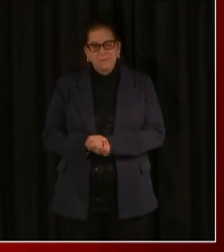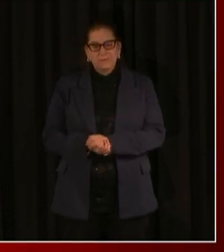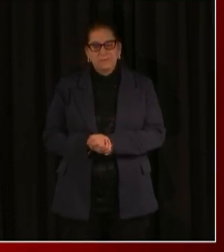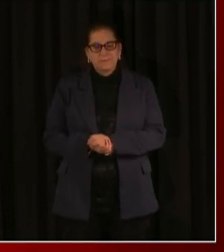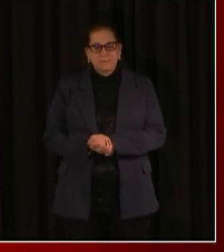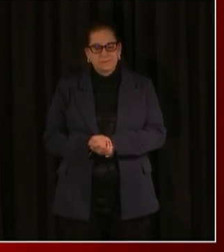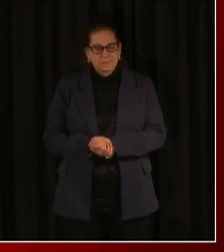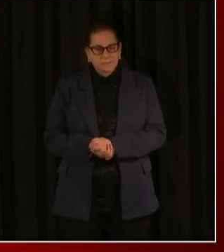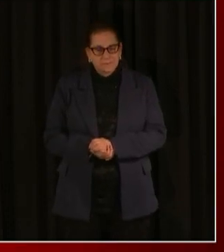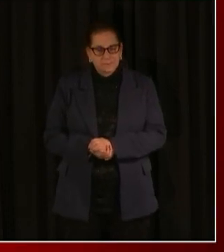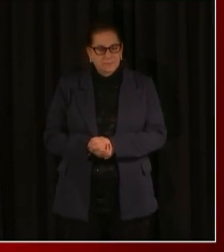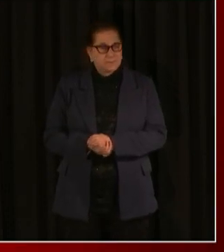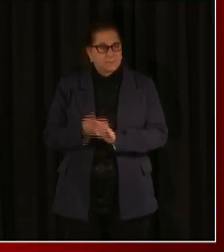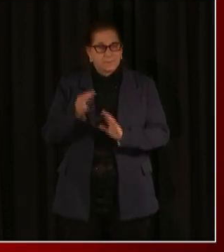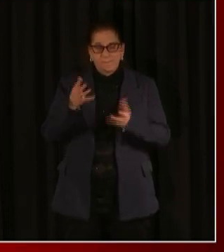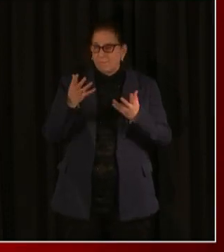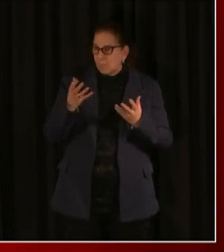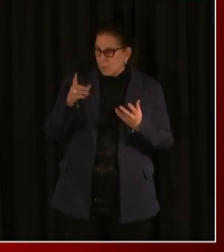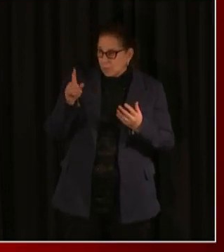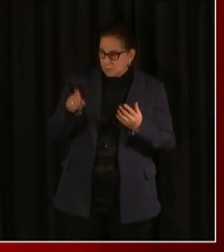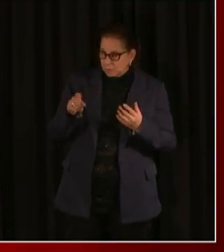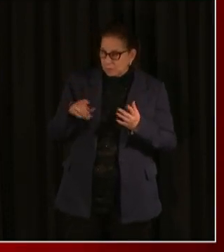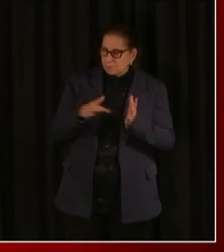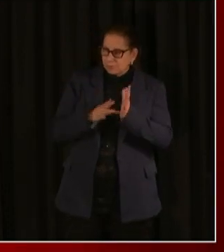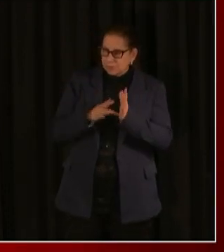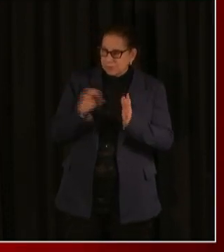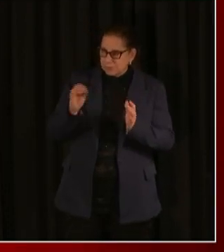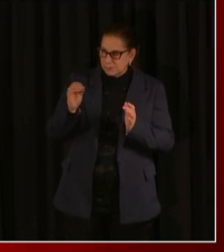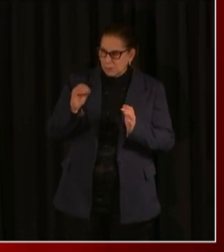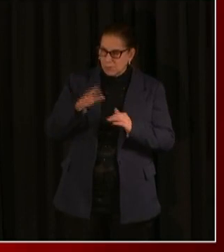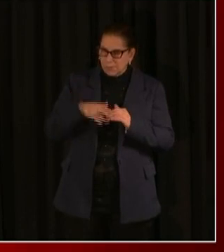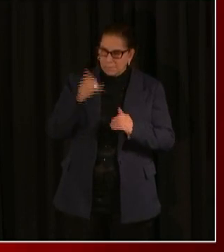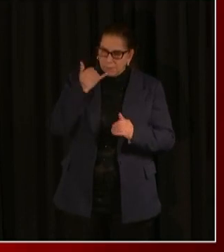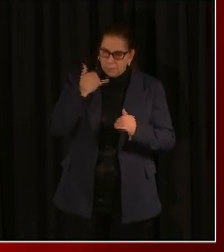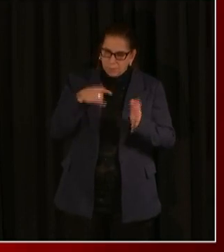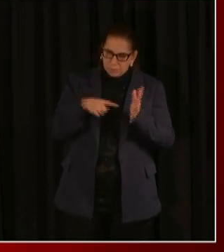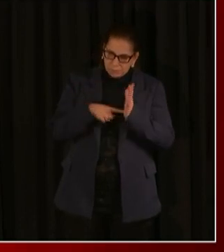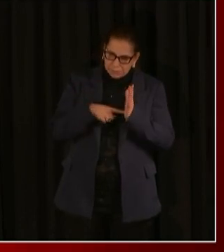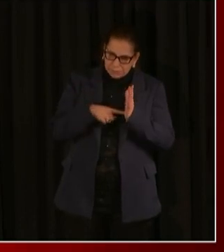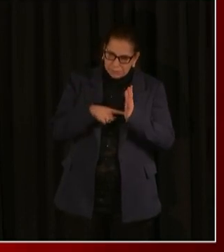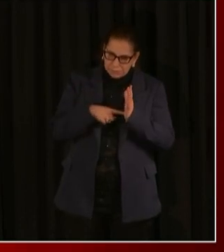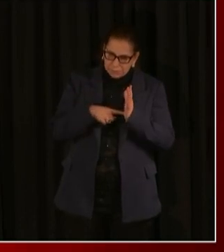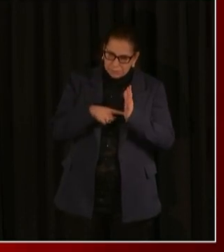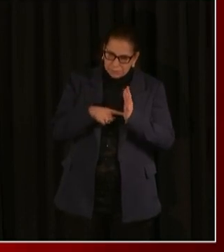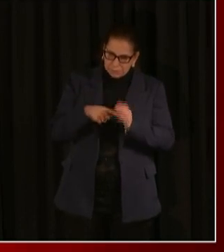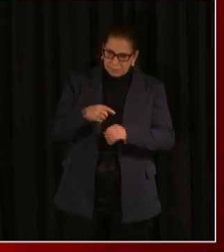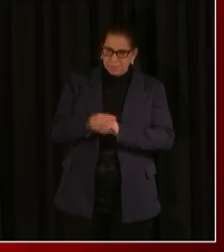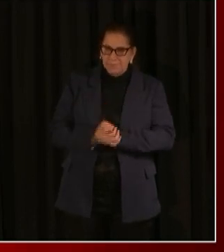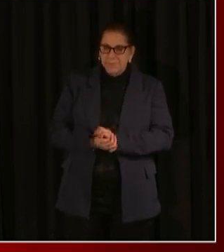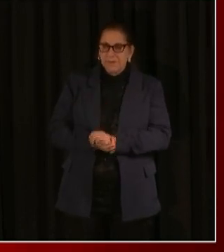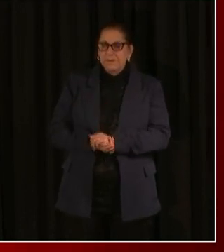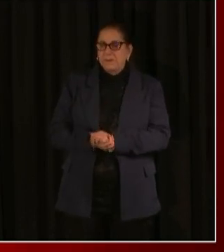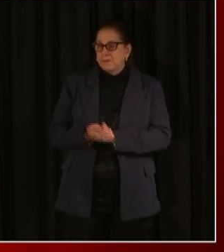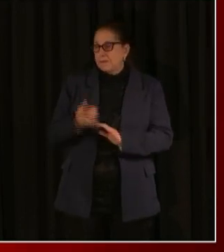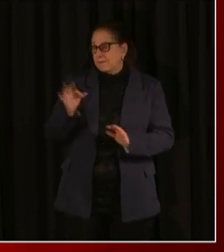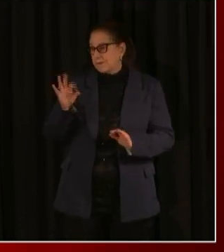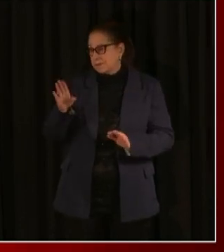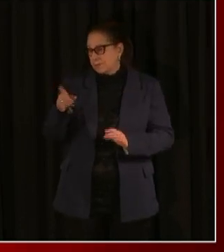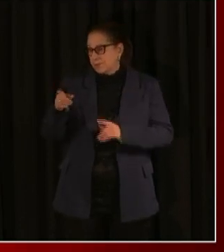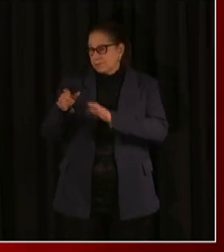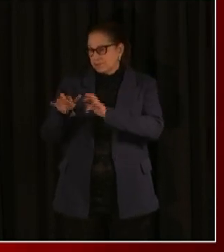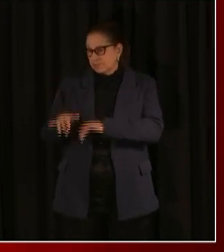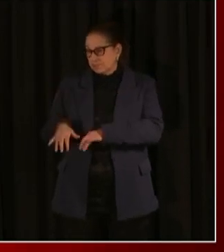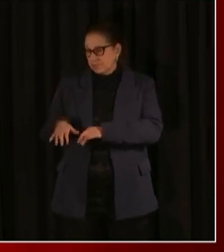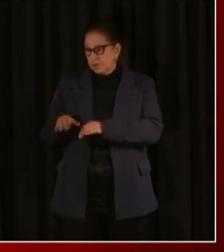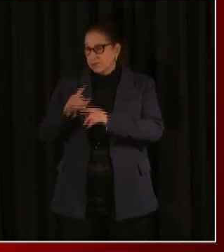questions by pressing 0 to be entered into the question queue. If you're watching online through our Facebook or Twitter stream,